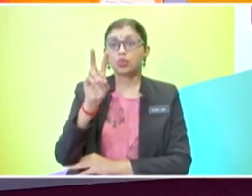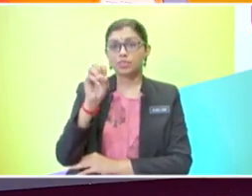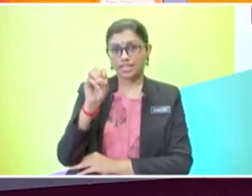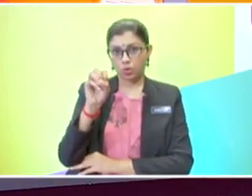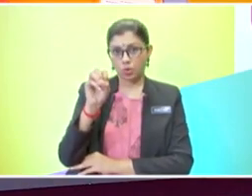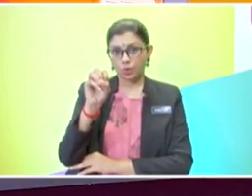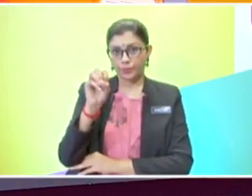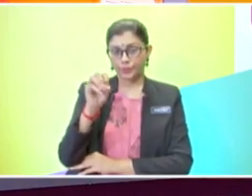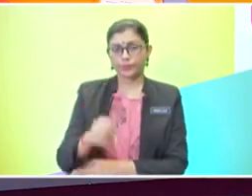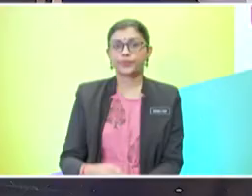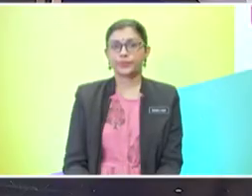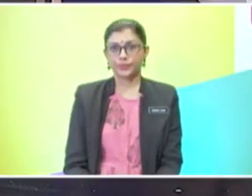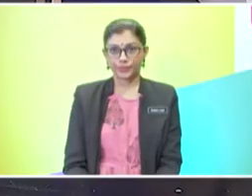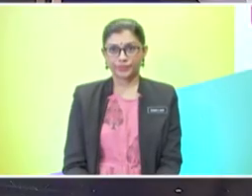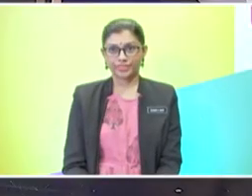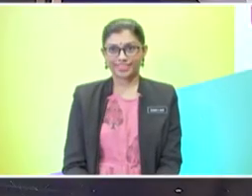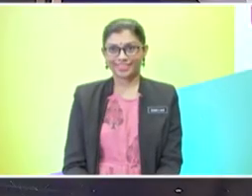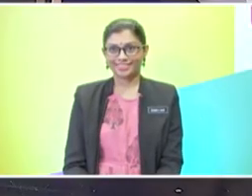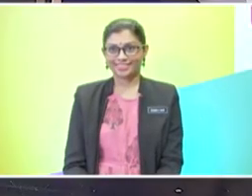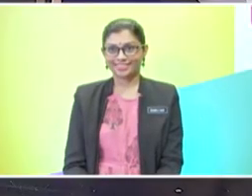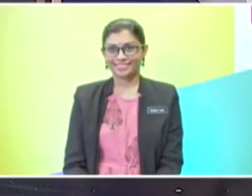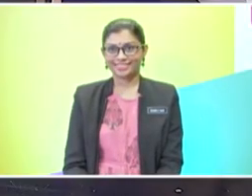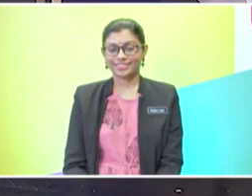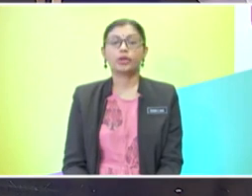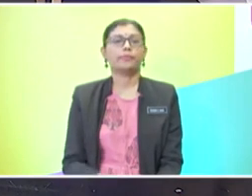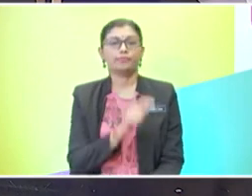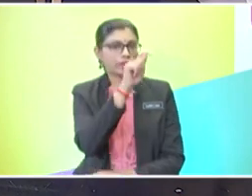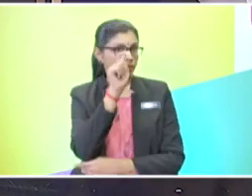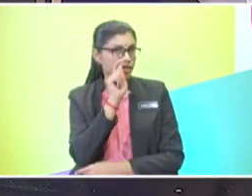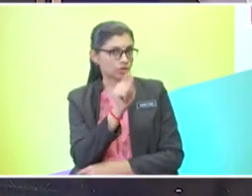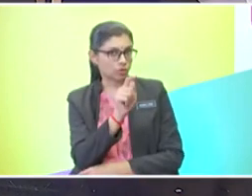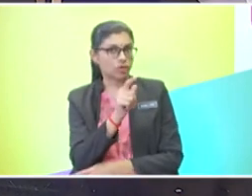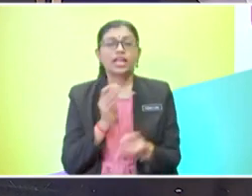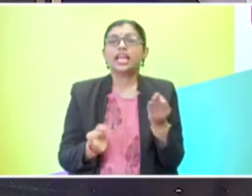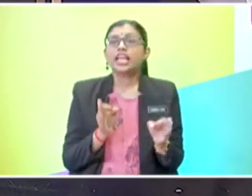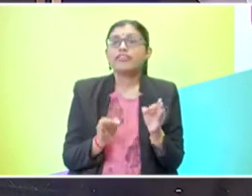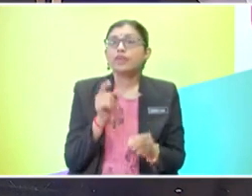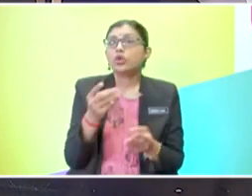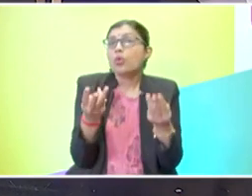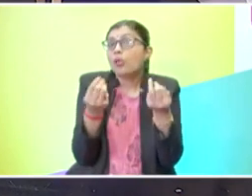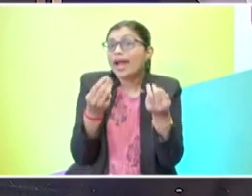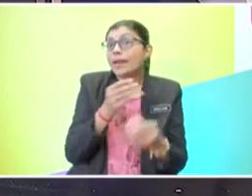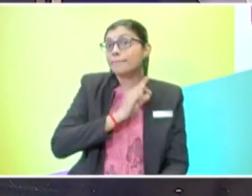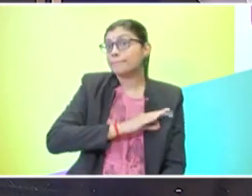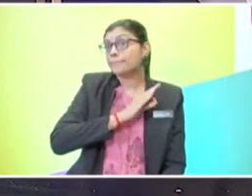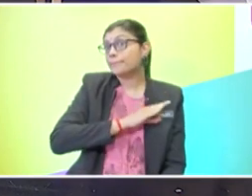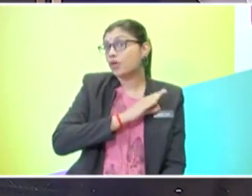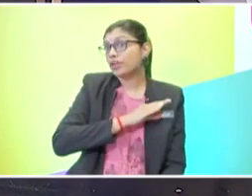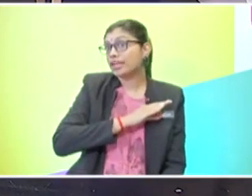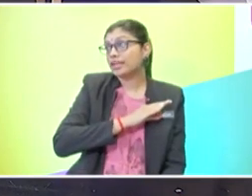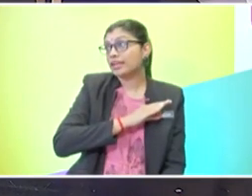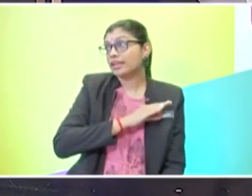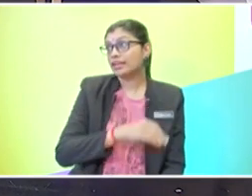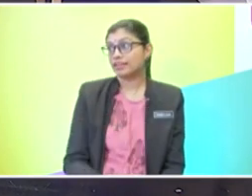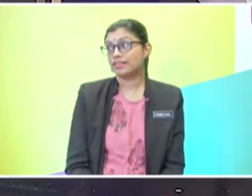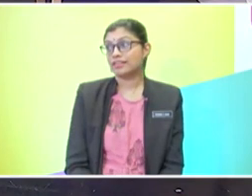4,320 okay, ringgit. Just a simple test on you. If you want to have a profit, okay, how much you'll sell it? I must sell it. And before that, are you going to sell the